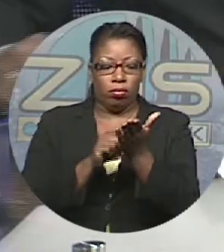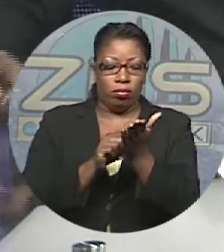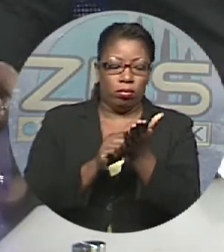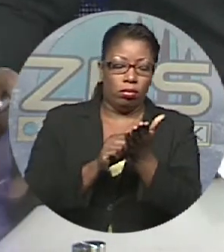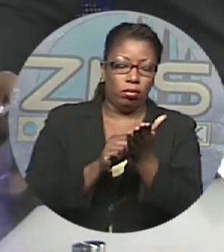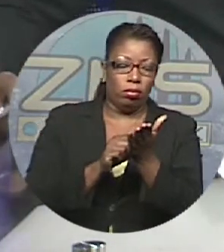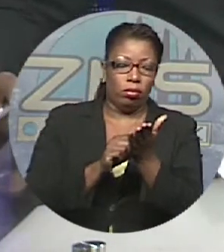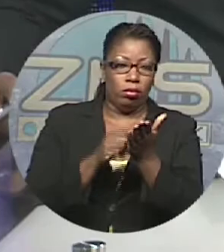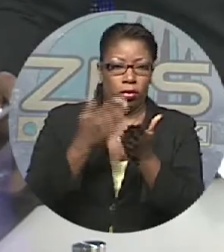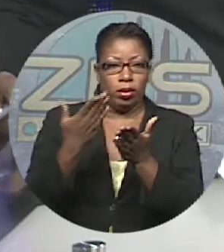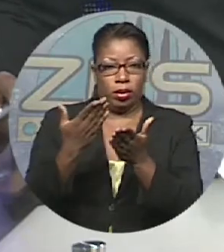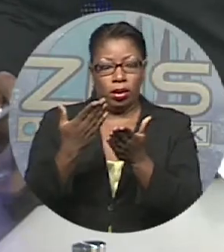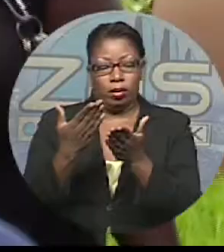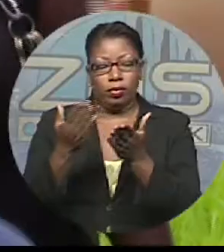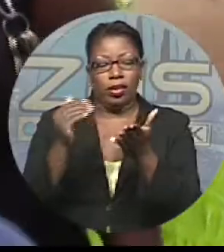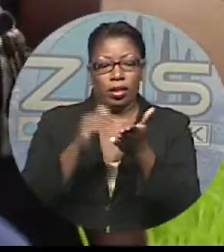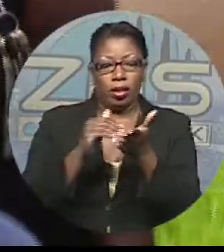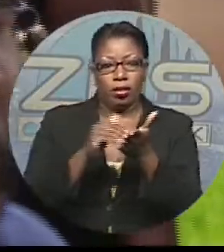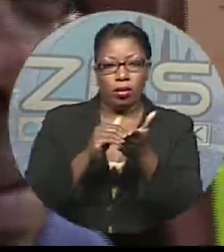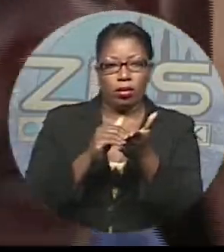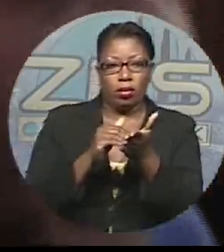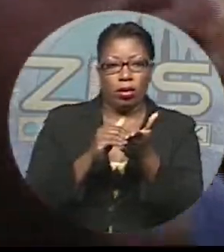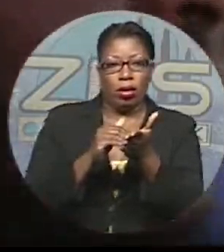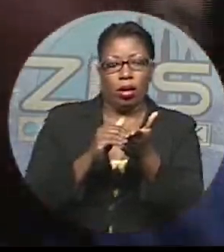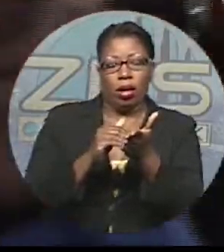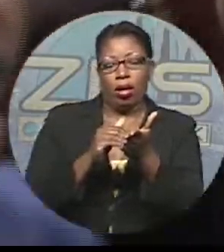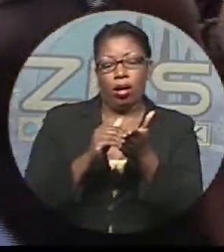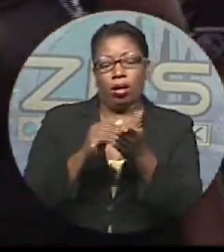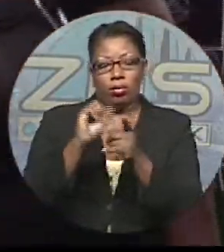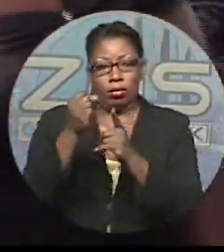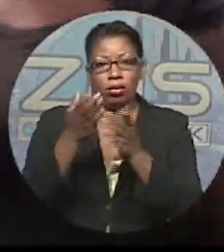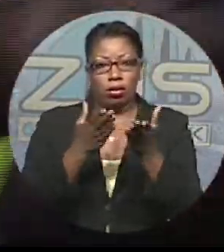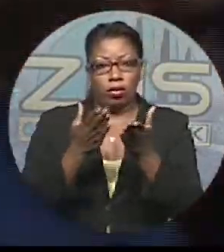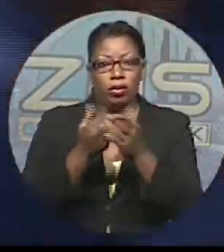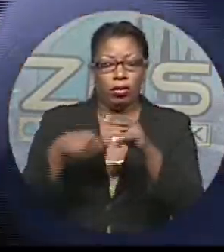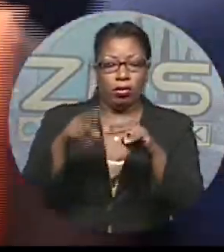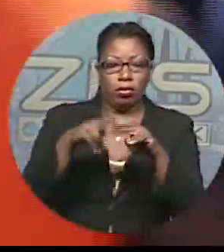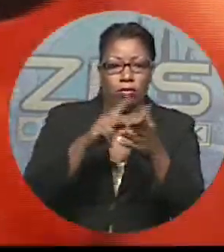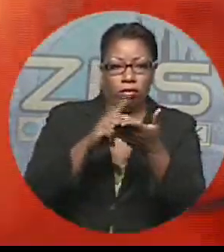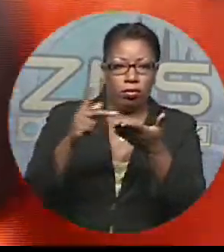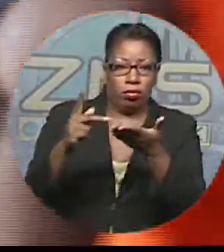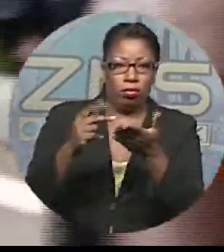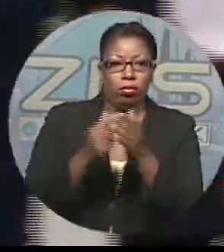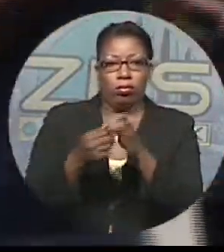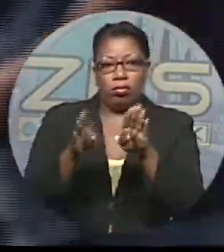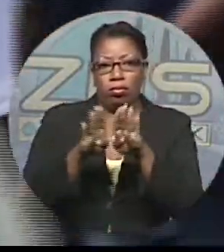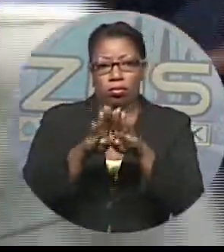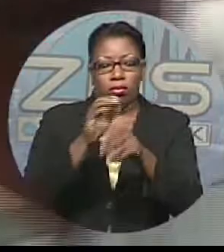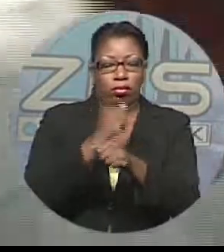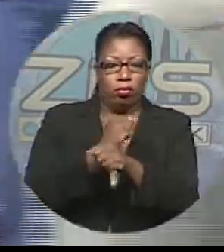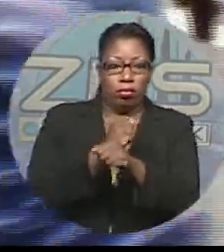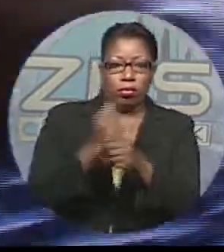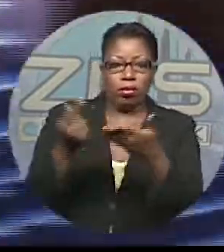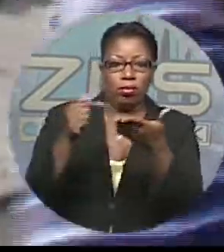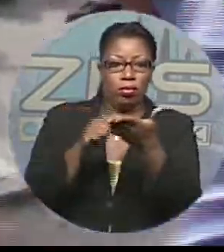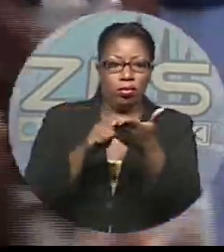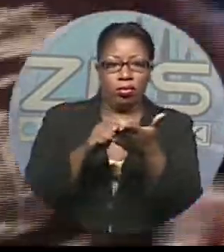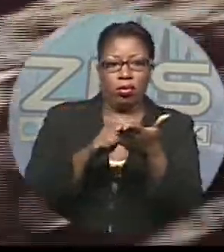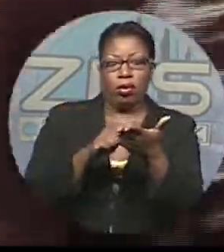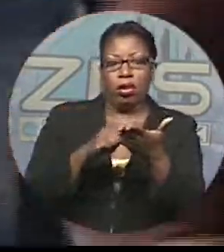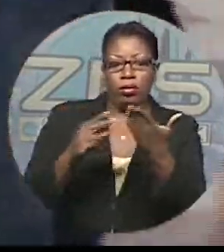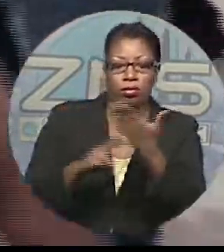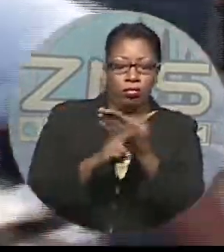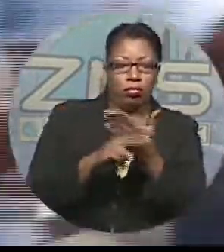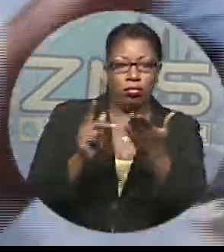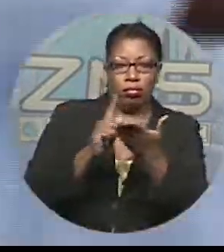20,000 civil servants. An increase in minimum wage, closure for workers owed hazardous pay, and an